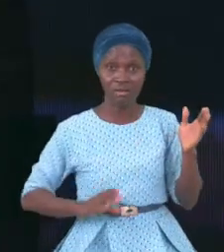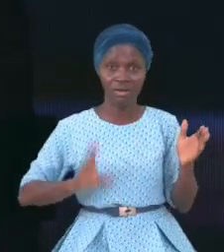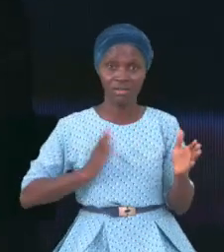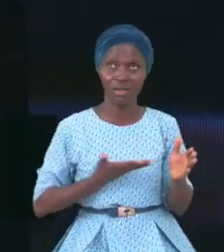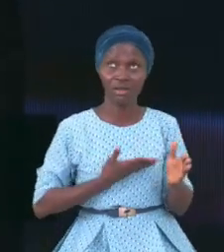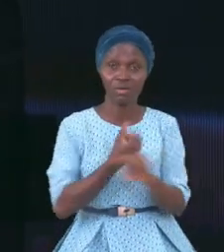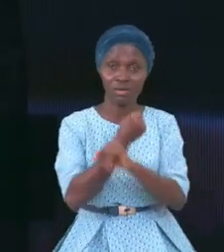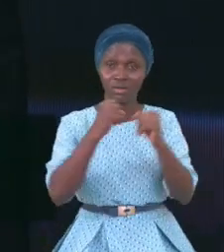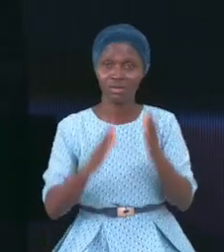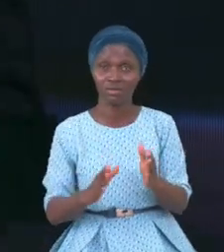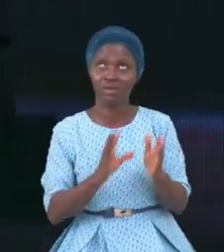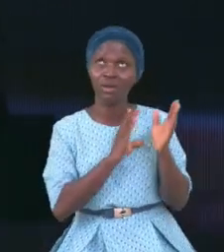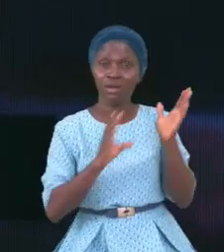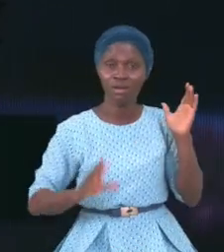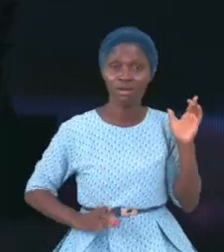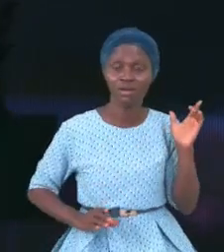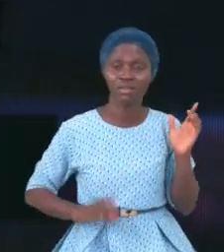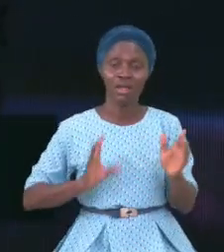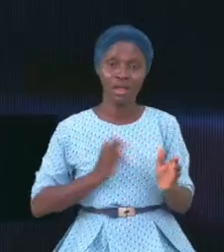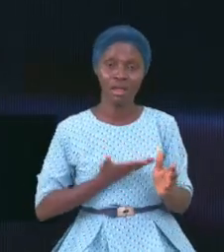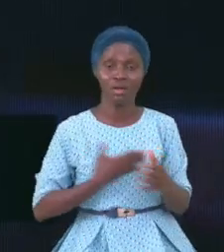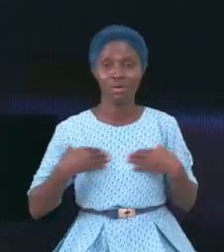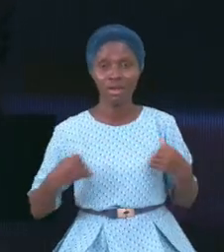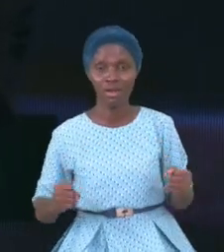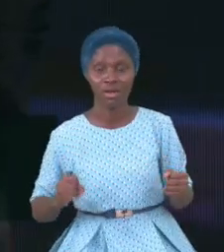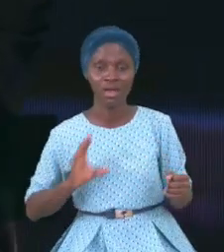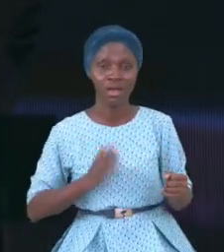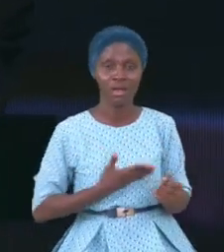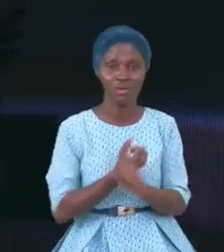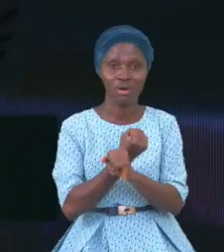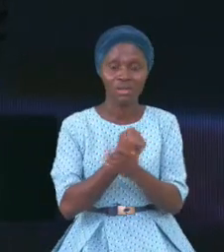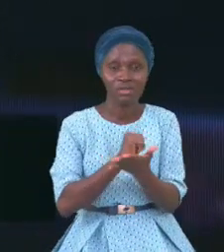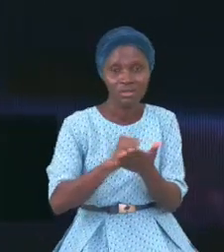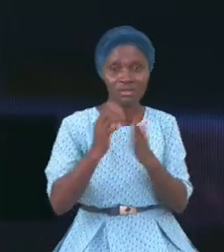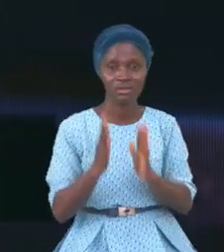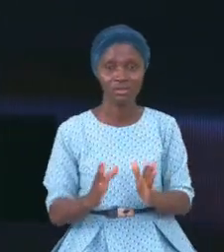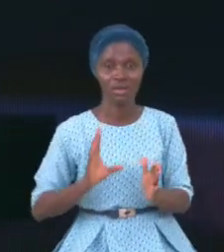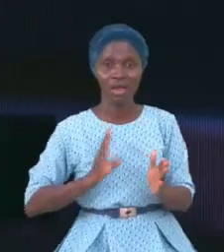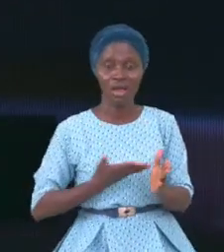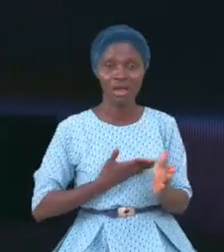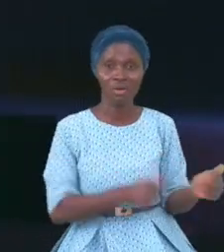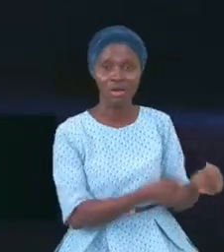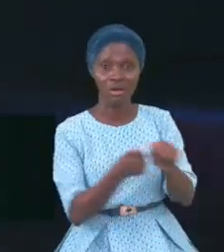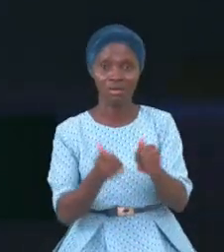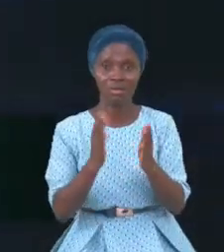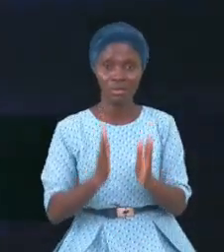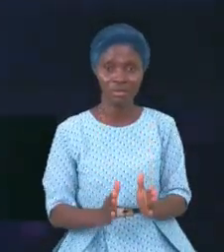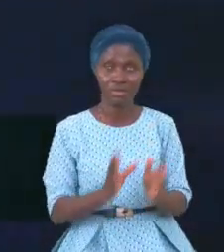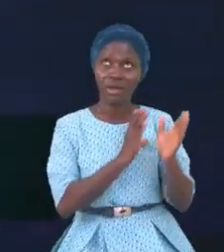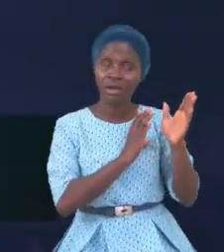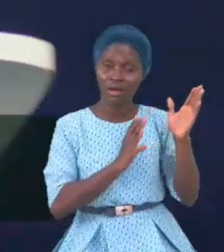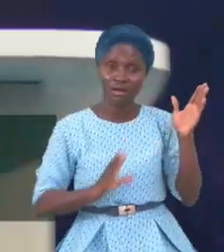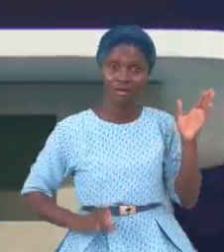healer, Christ our sanctifier, Christ our baptizer, and Christ the coming King. Any church,